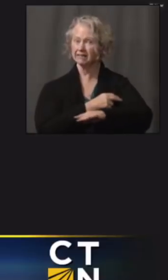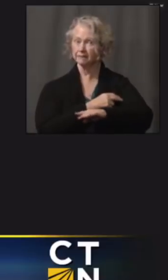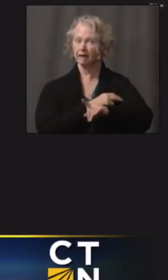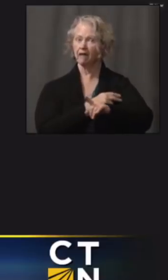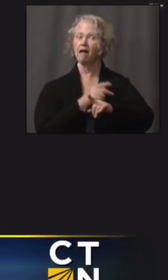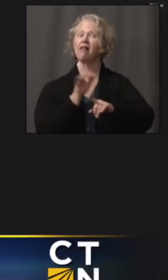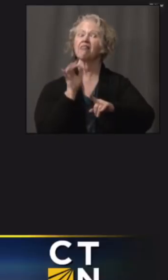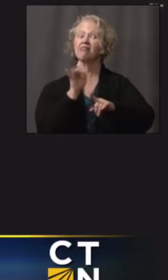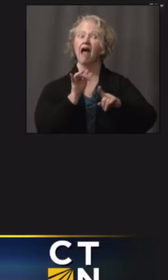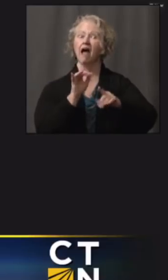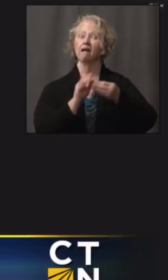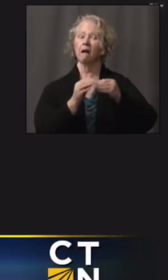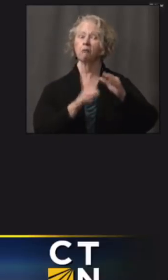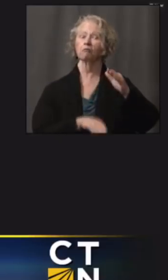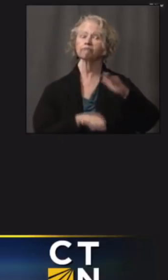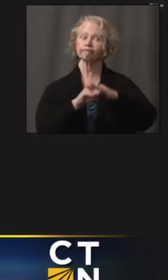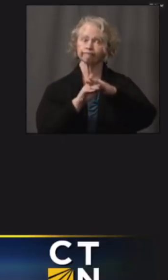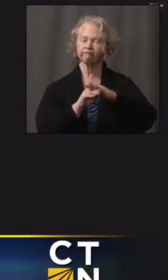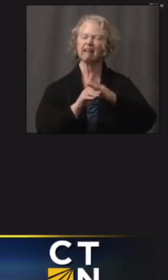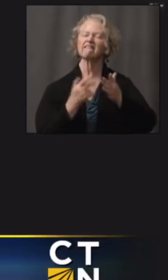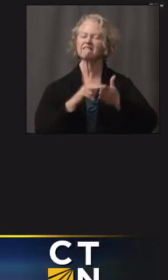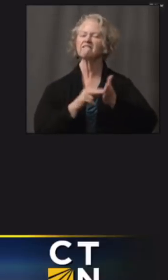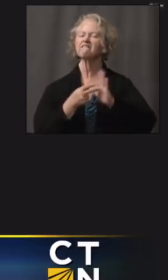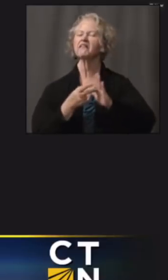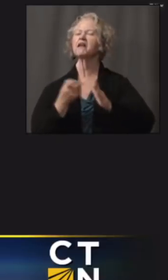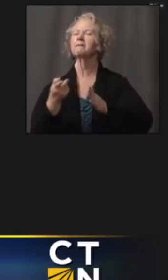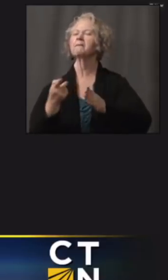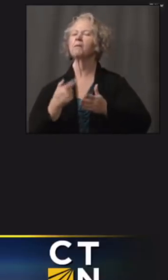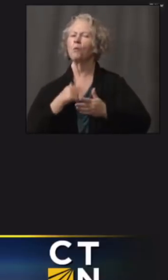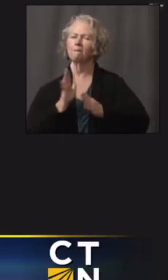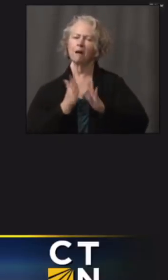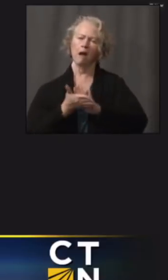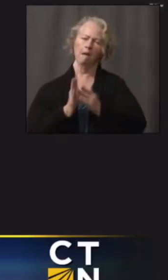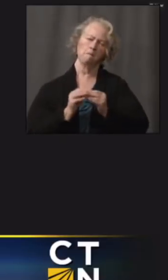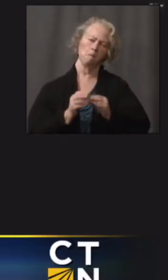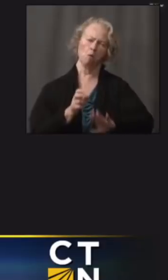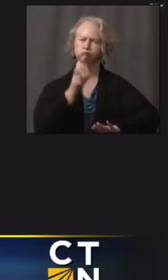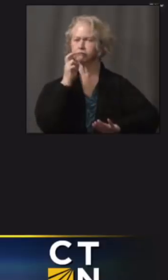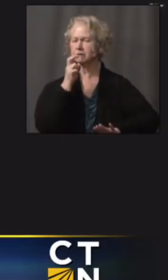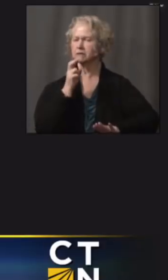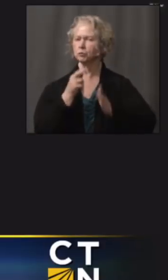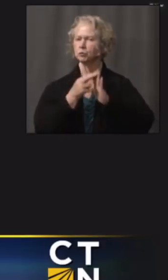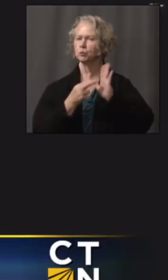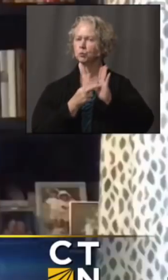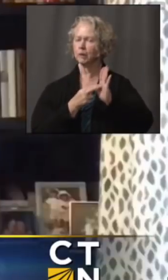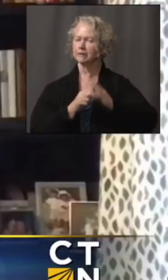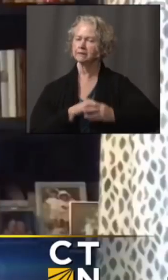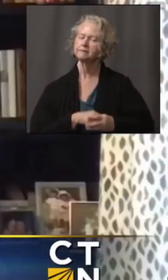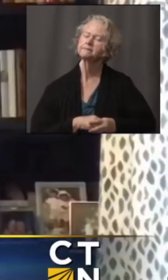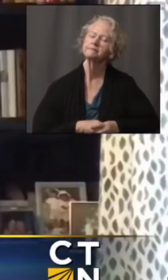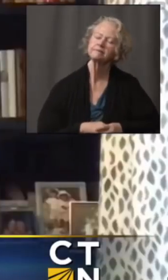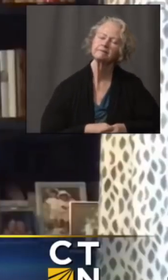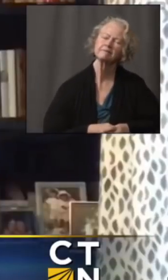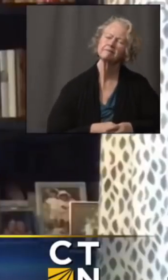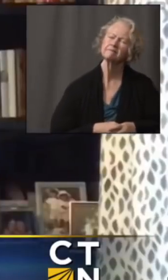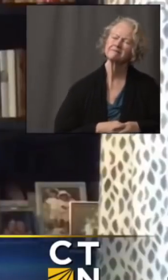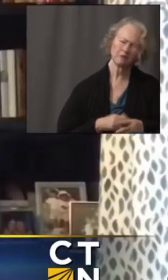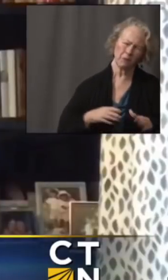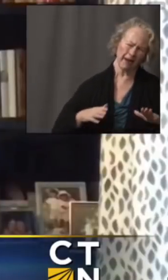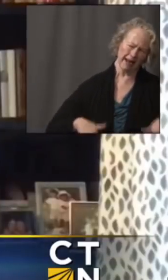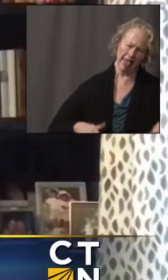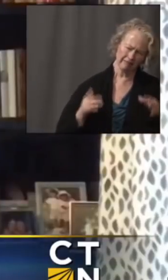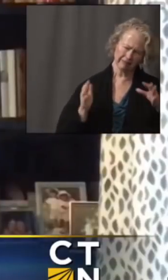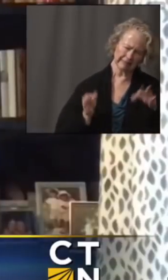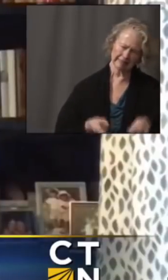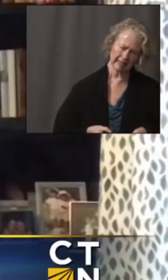trigger some more restrictions on those businesses? Not yet, Tony.